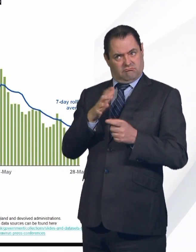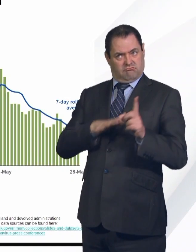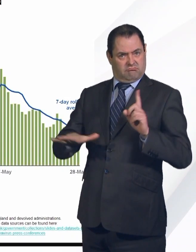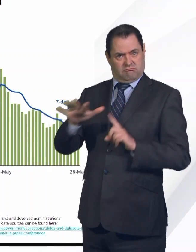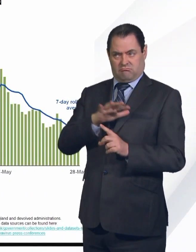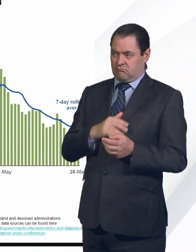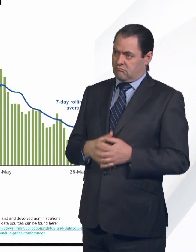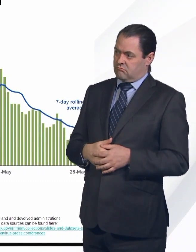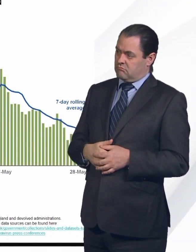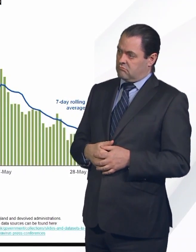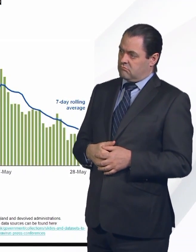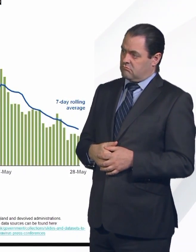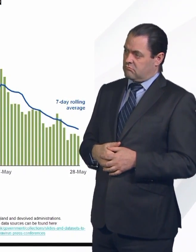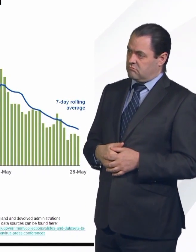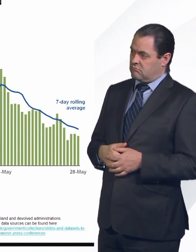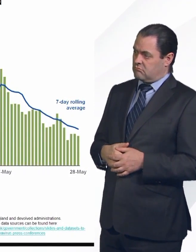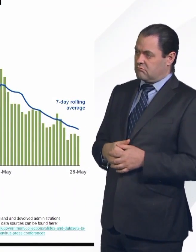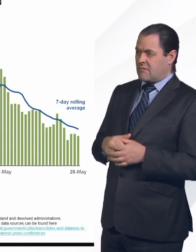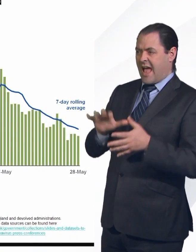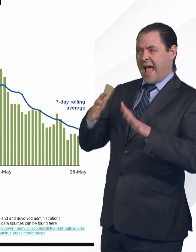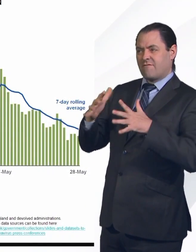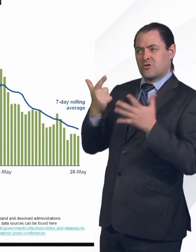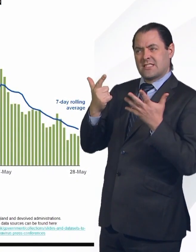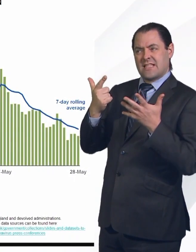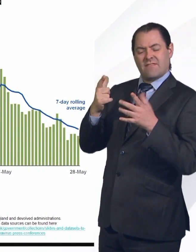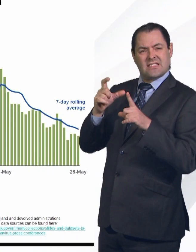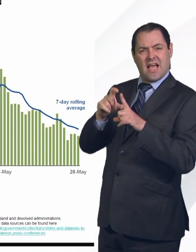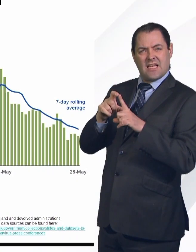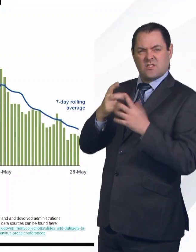in the last 7 days, an average of